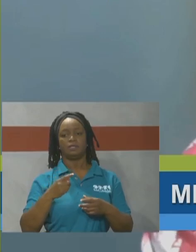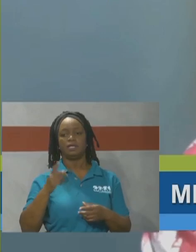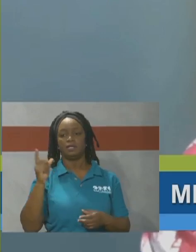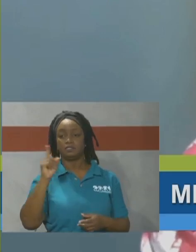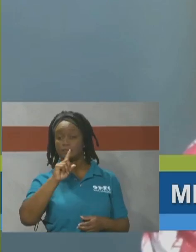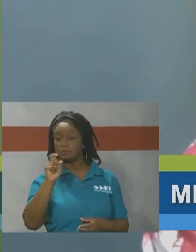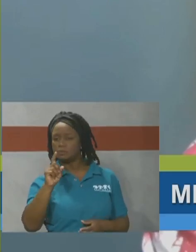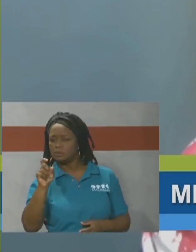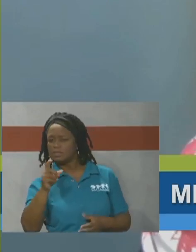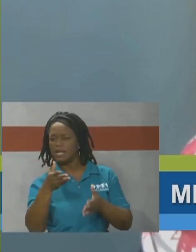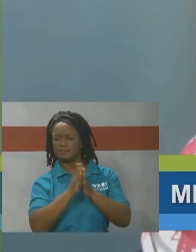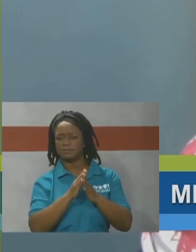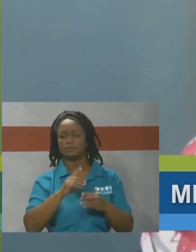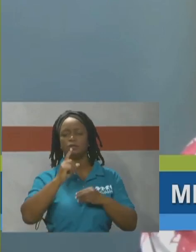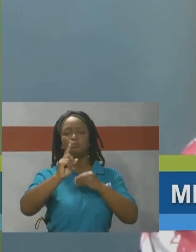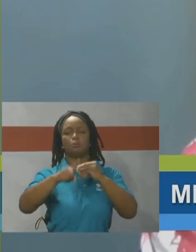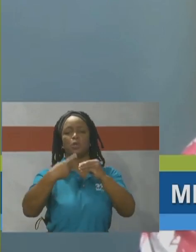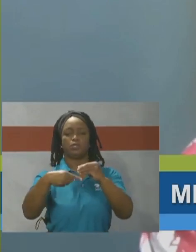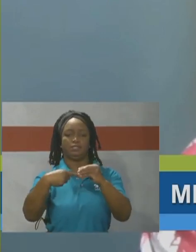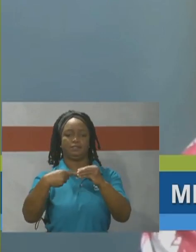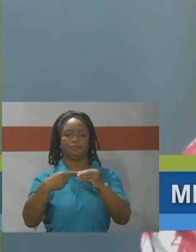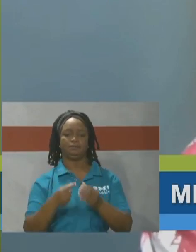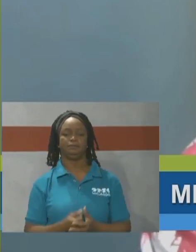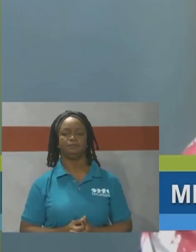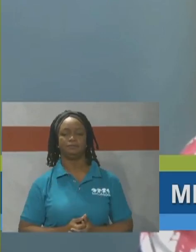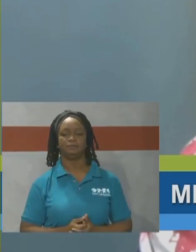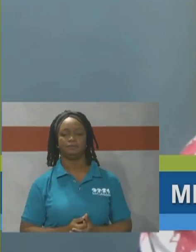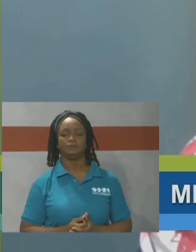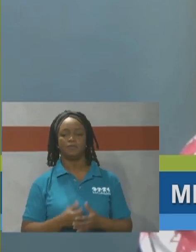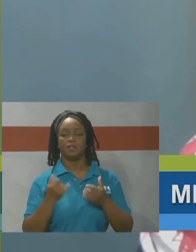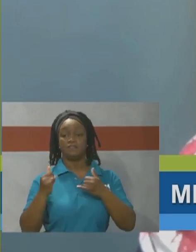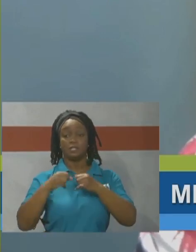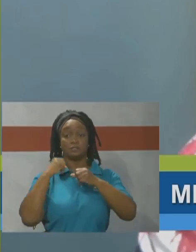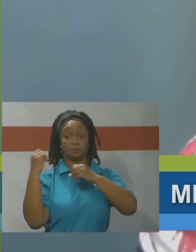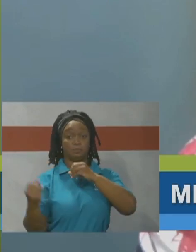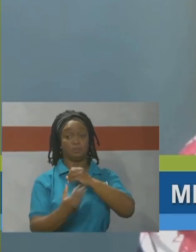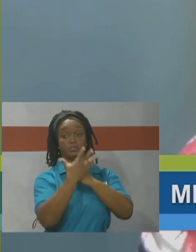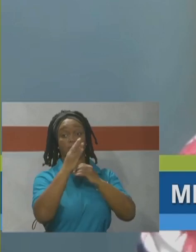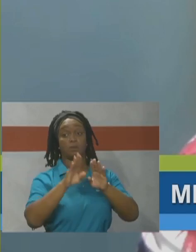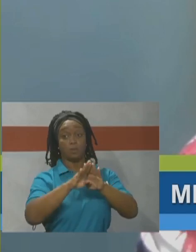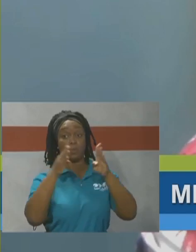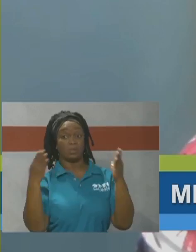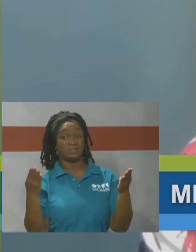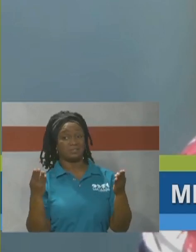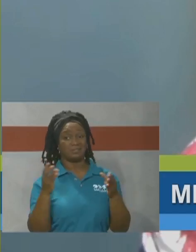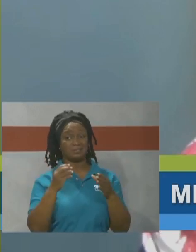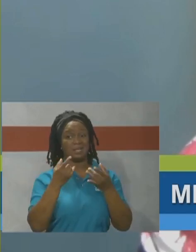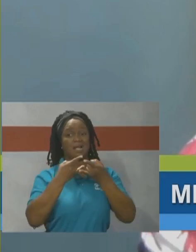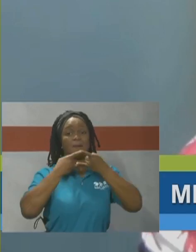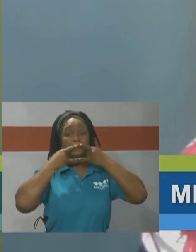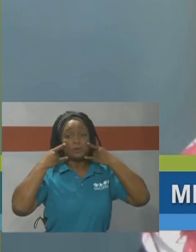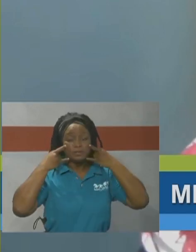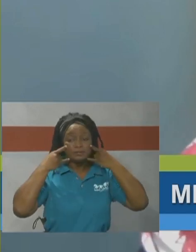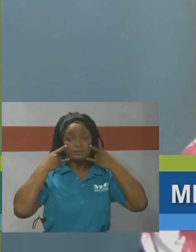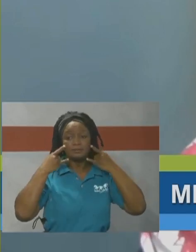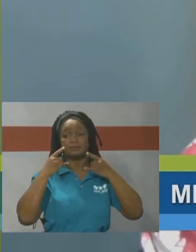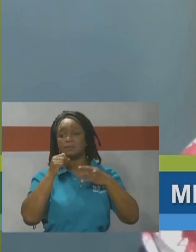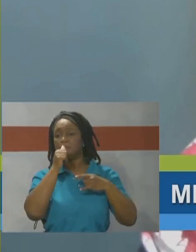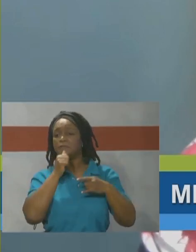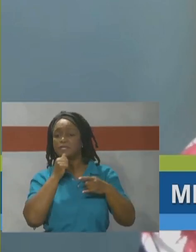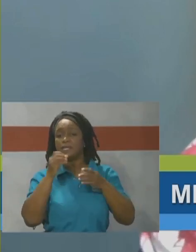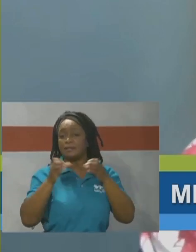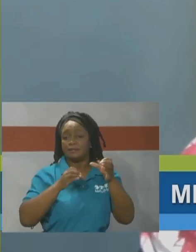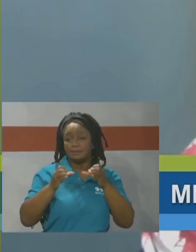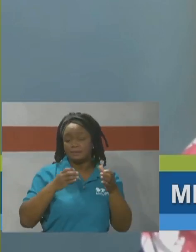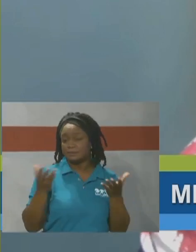of the removal for the time restrictions on beaches, about the mask mandate in private vehicles when that vehicle is occupied by more